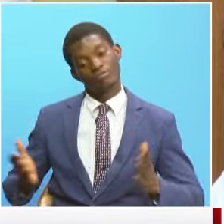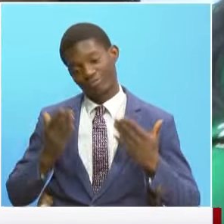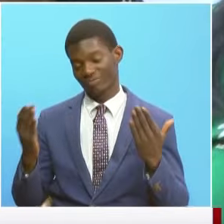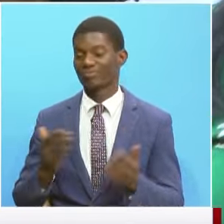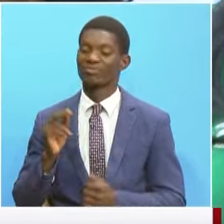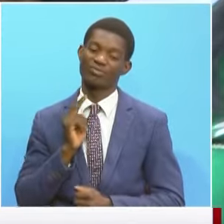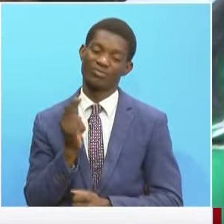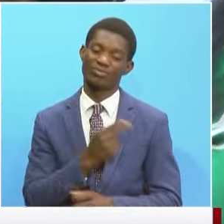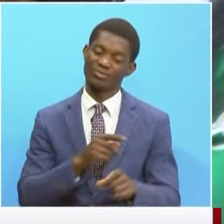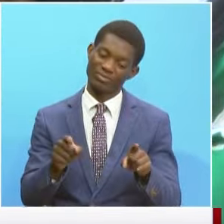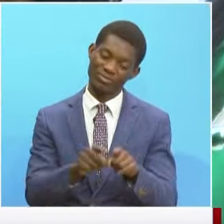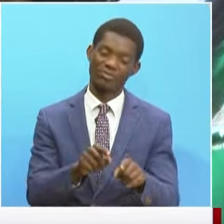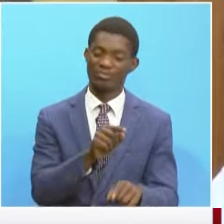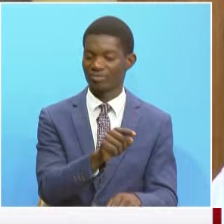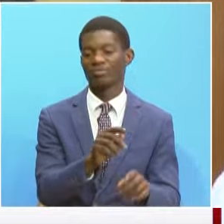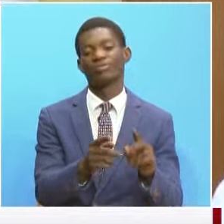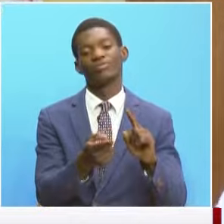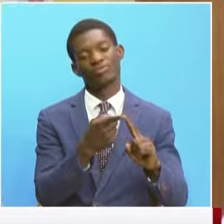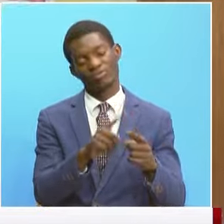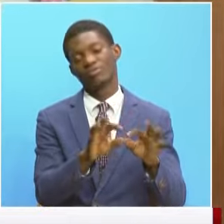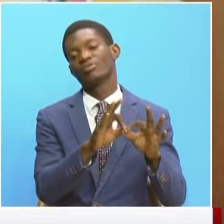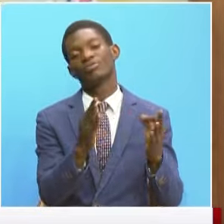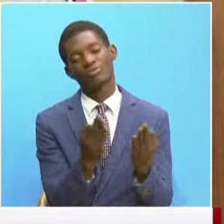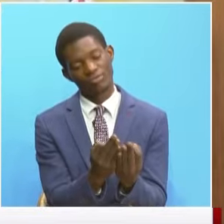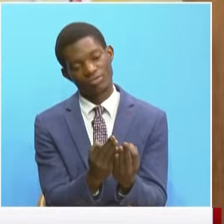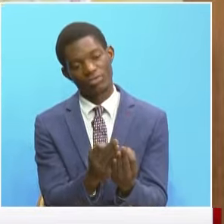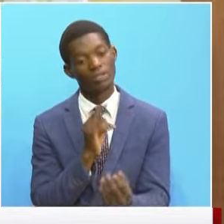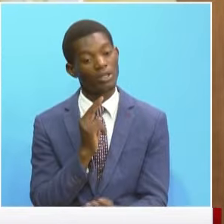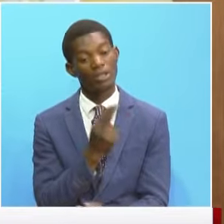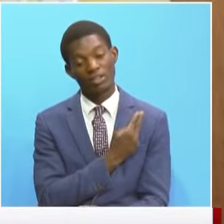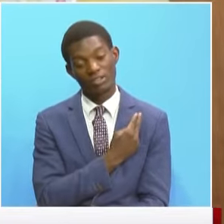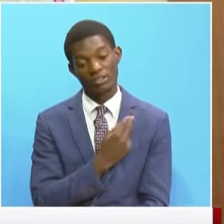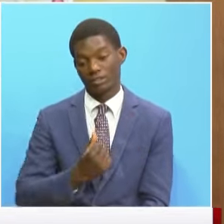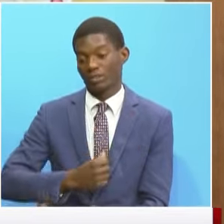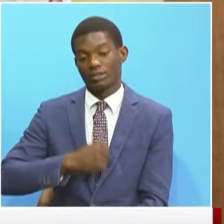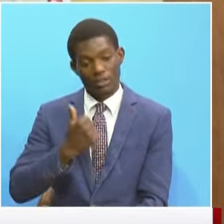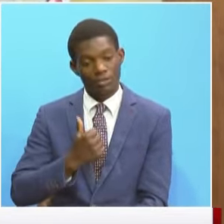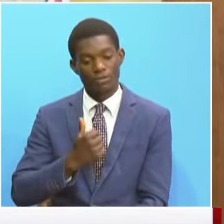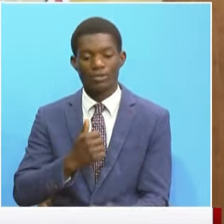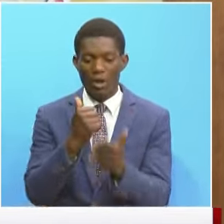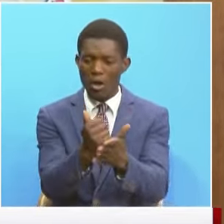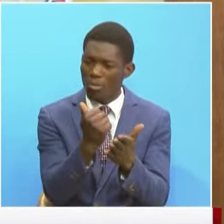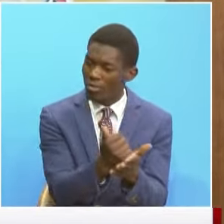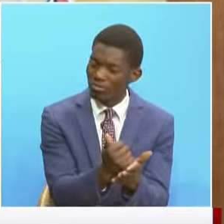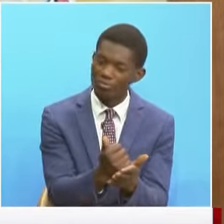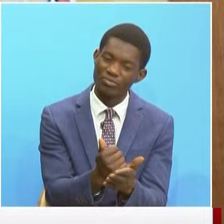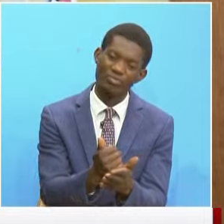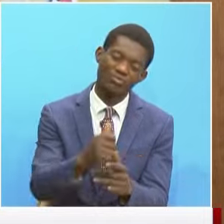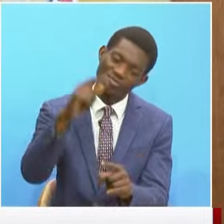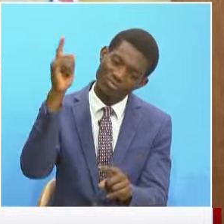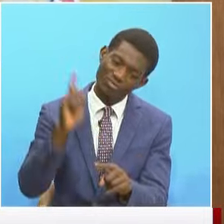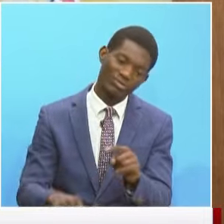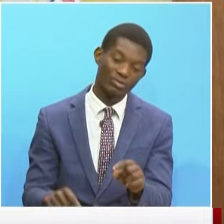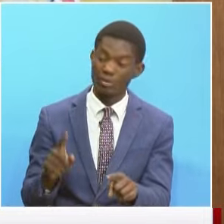are doing a lot of things. As a hospital alone, we cannot afford to meet all the demands. But with these